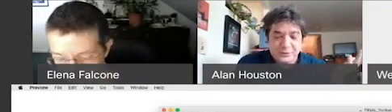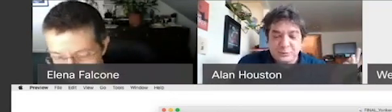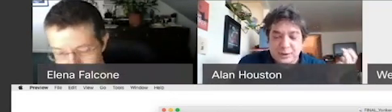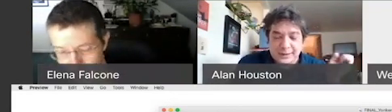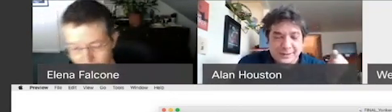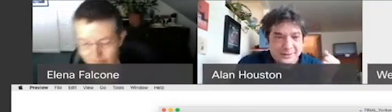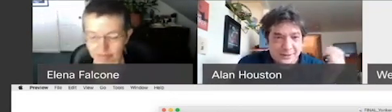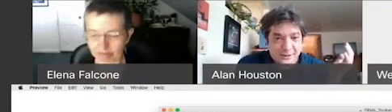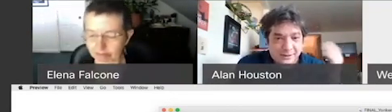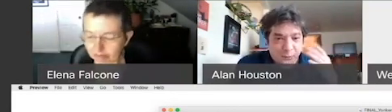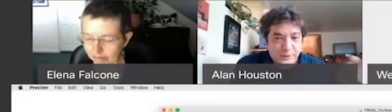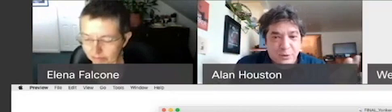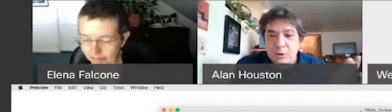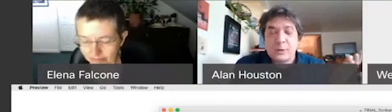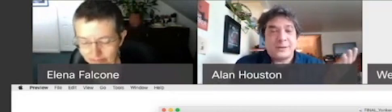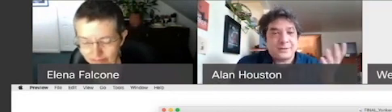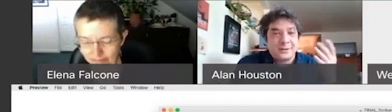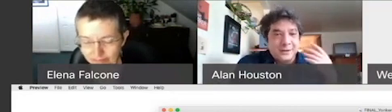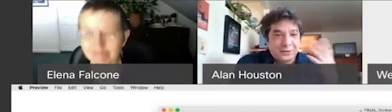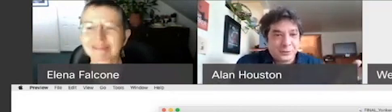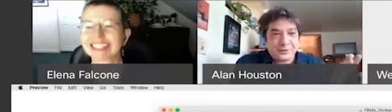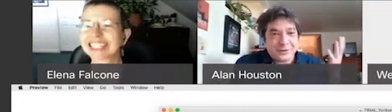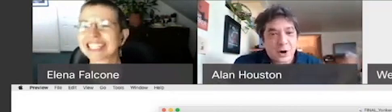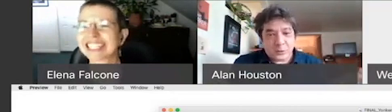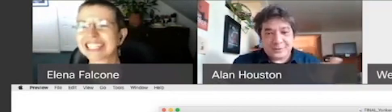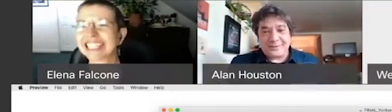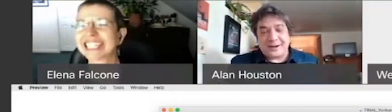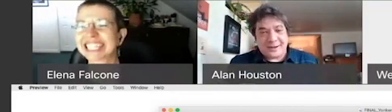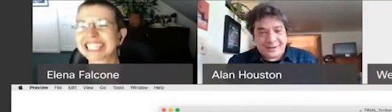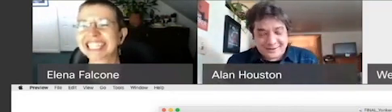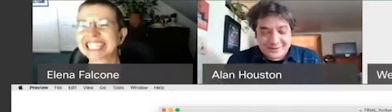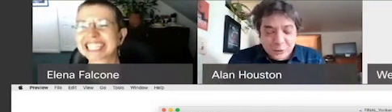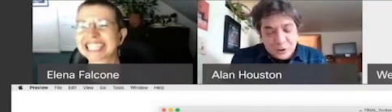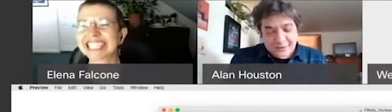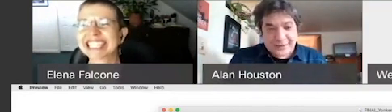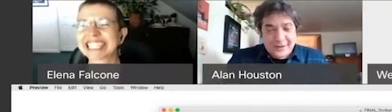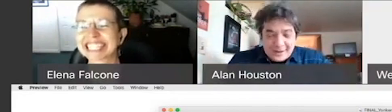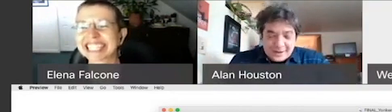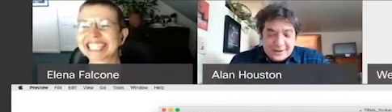broadcast. We are always thrilled to host Senior Law Day,